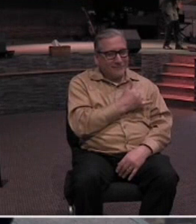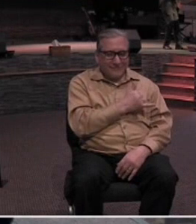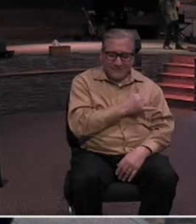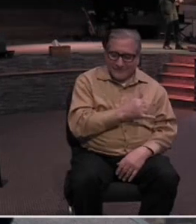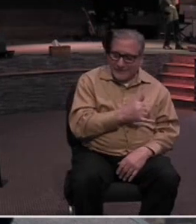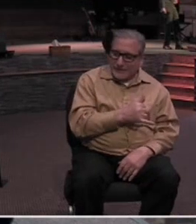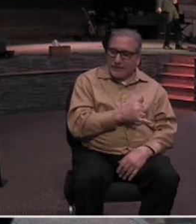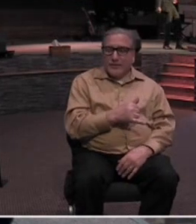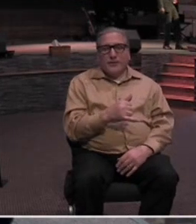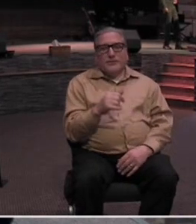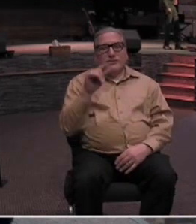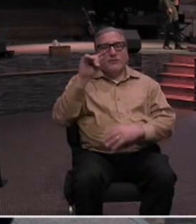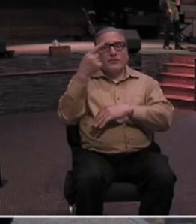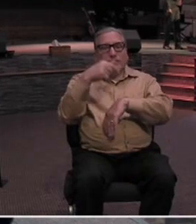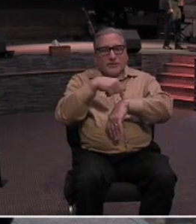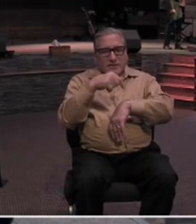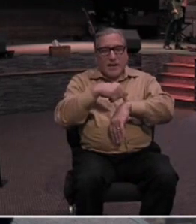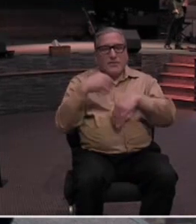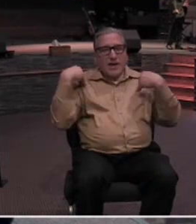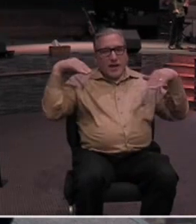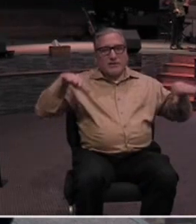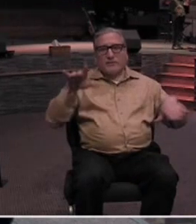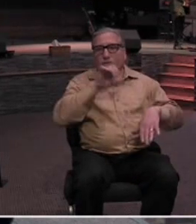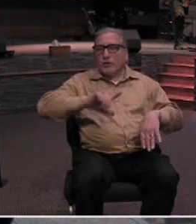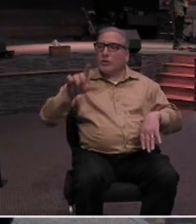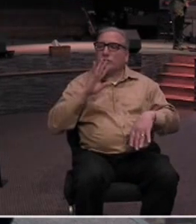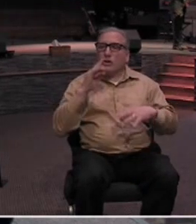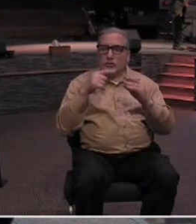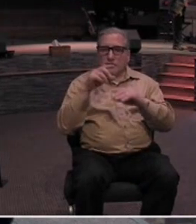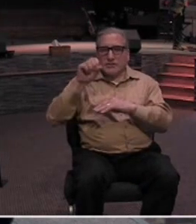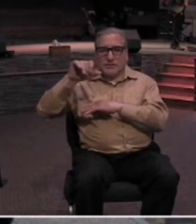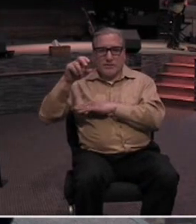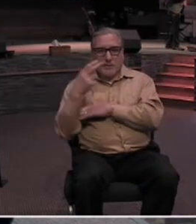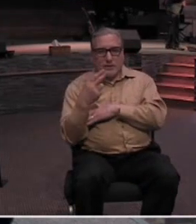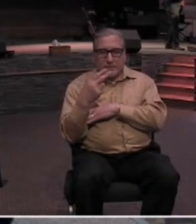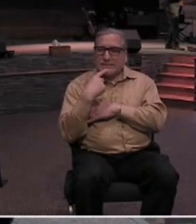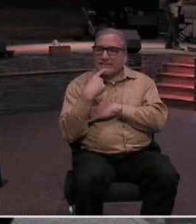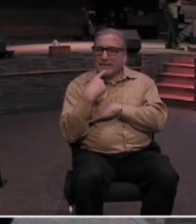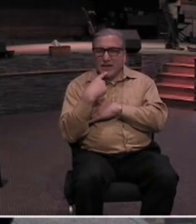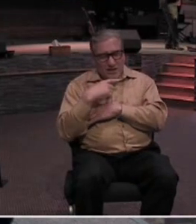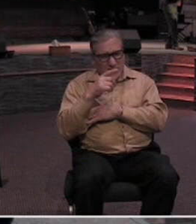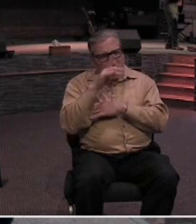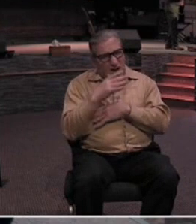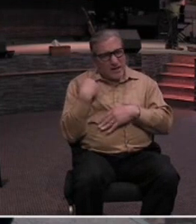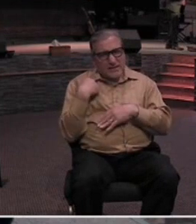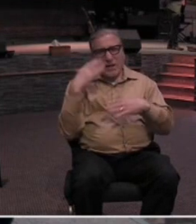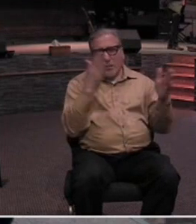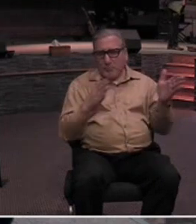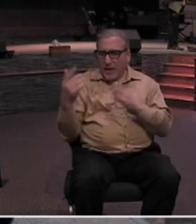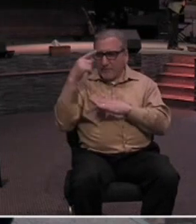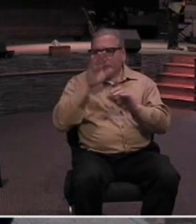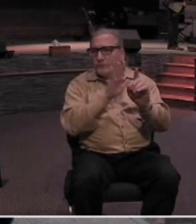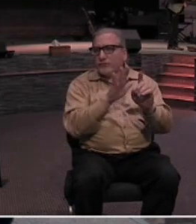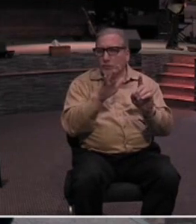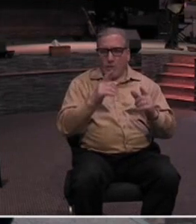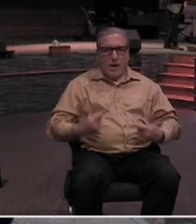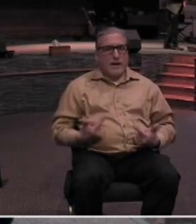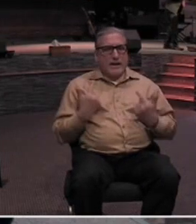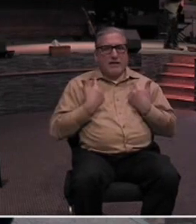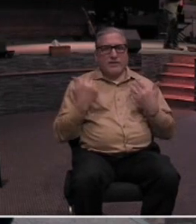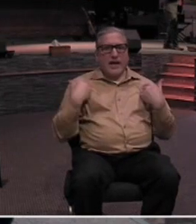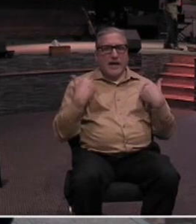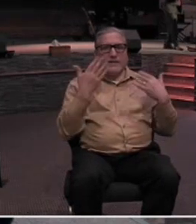first time, the angel of the Lord spoke to her and told her that God had a plan for her life and that he had a